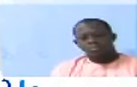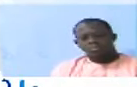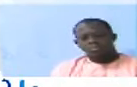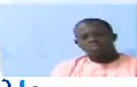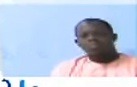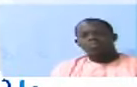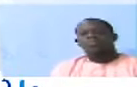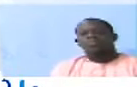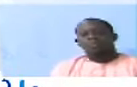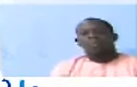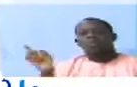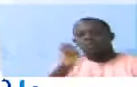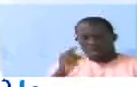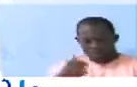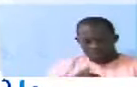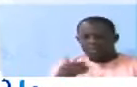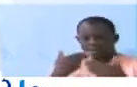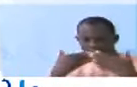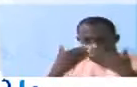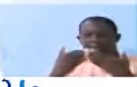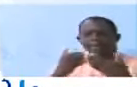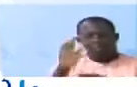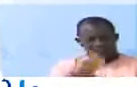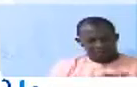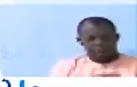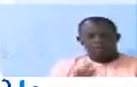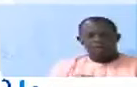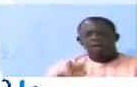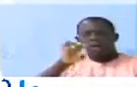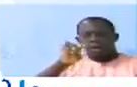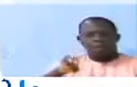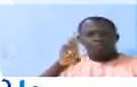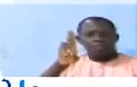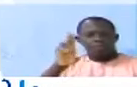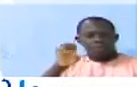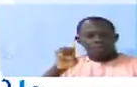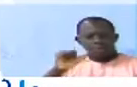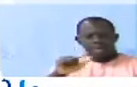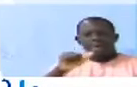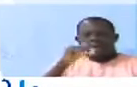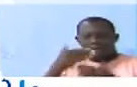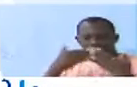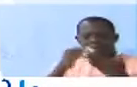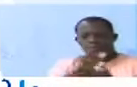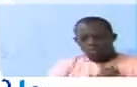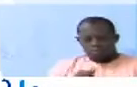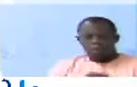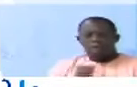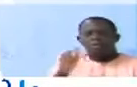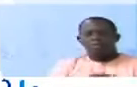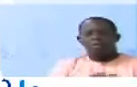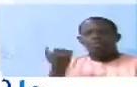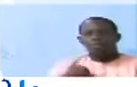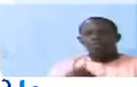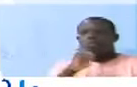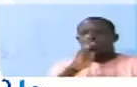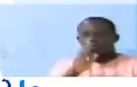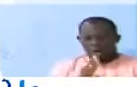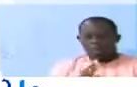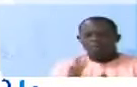Well, that is just what I said before, that Musa Kinte told us the people we are supposed to join are just down there. Let's